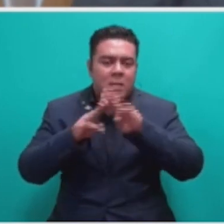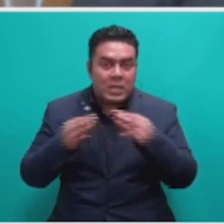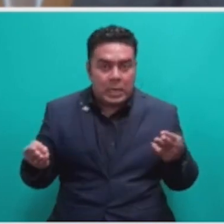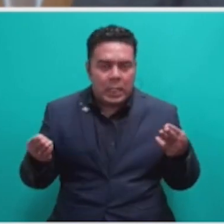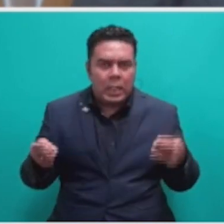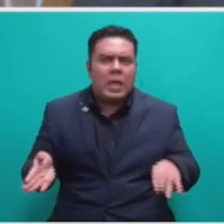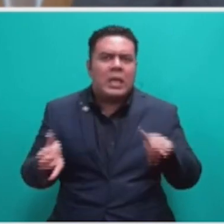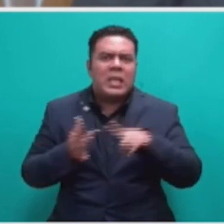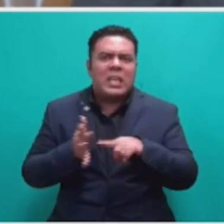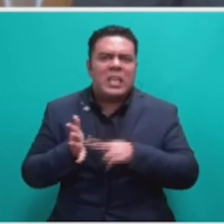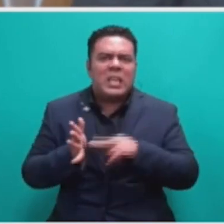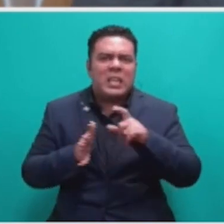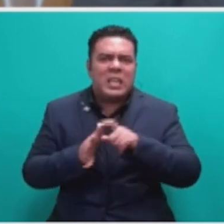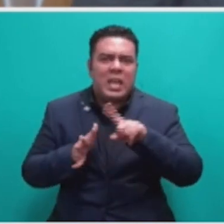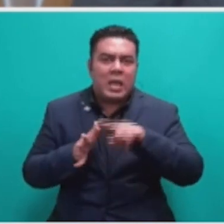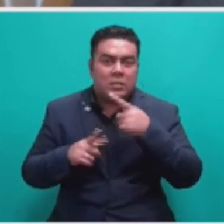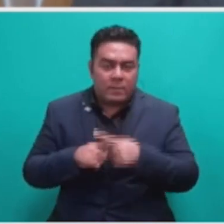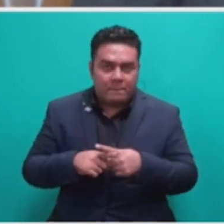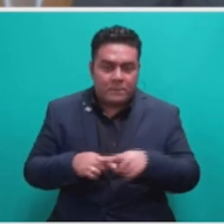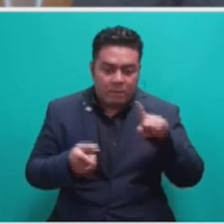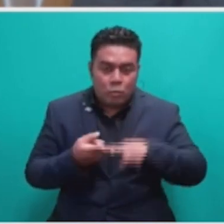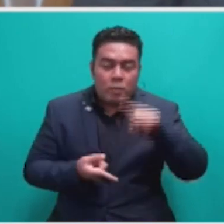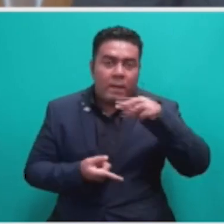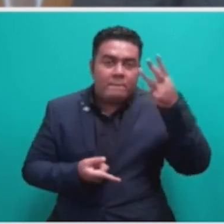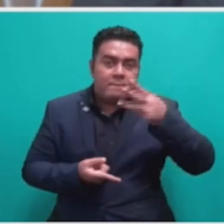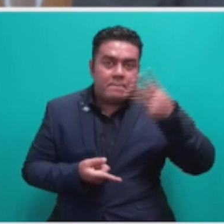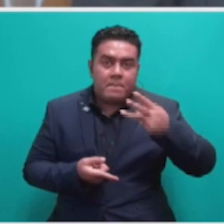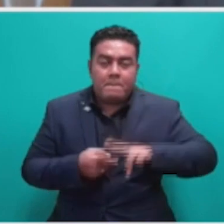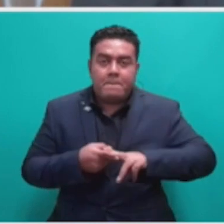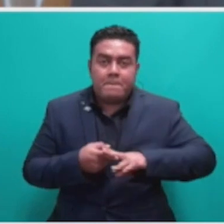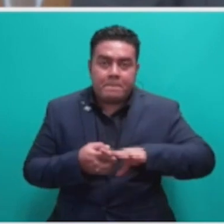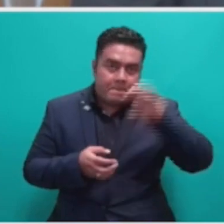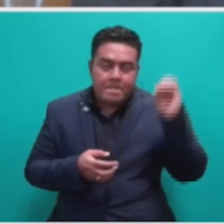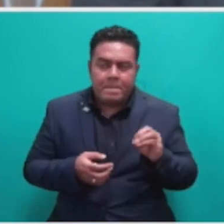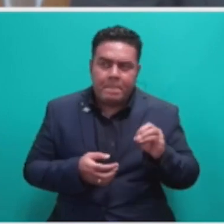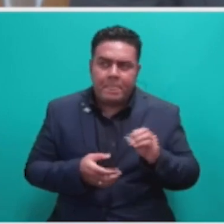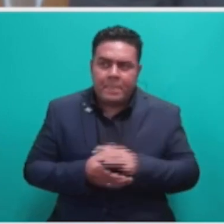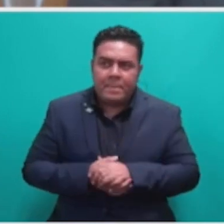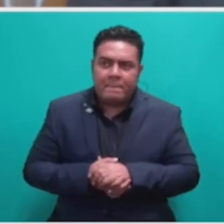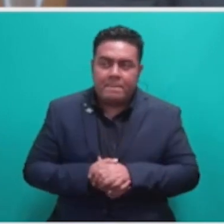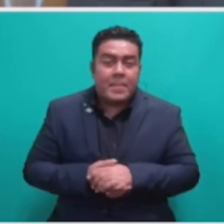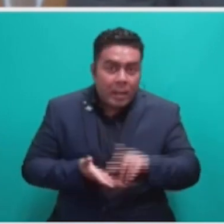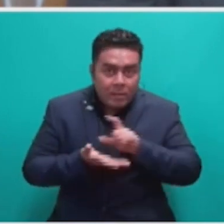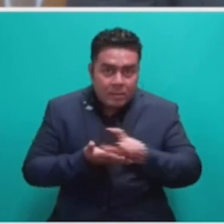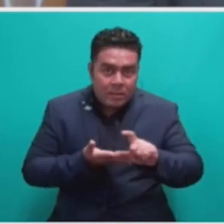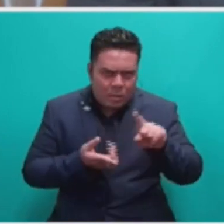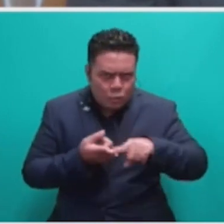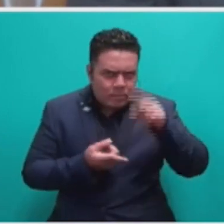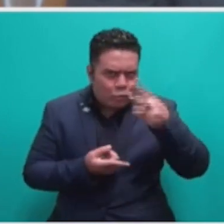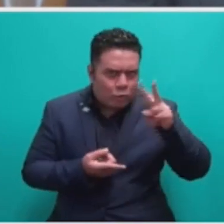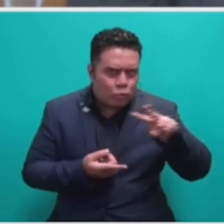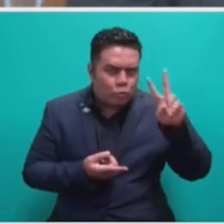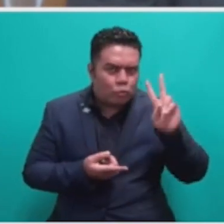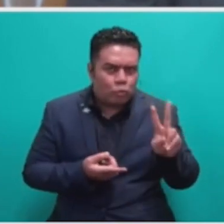And that rose by 13% in 2022. So clearly, using